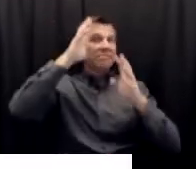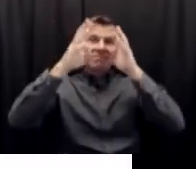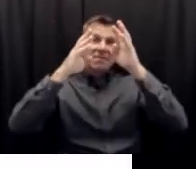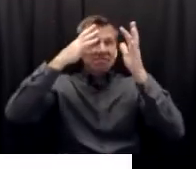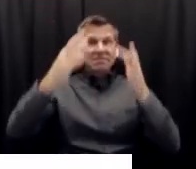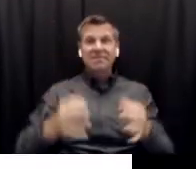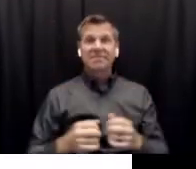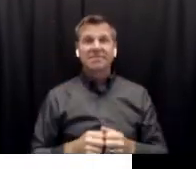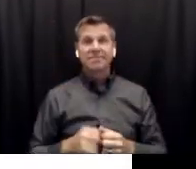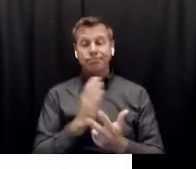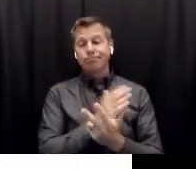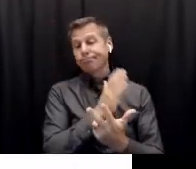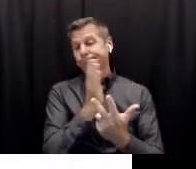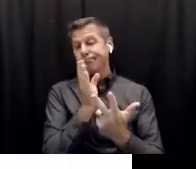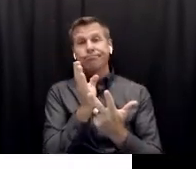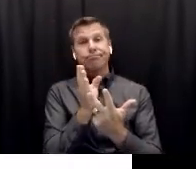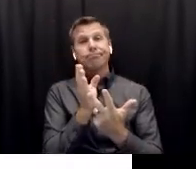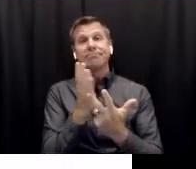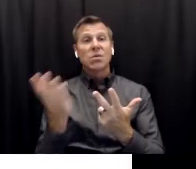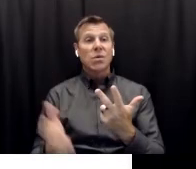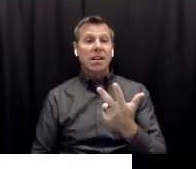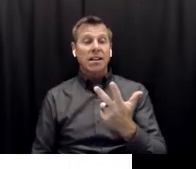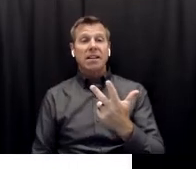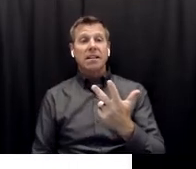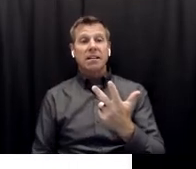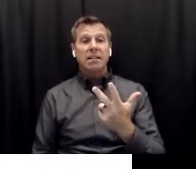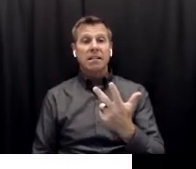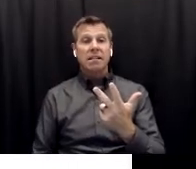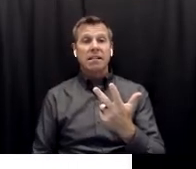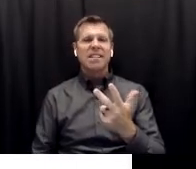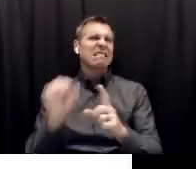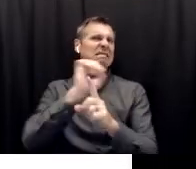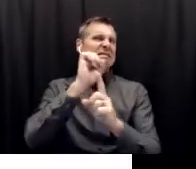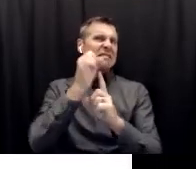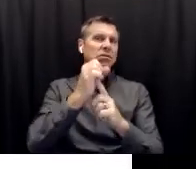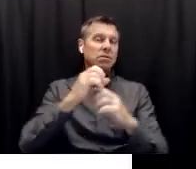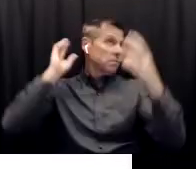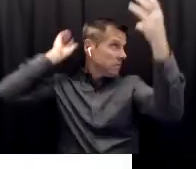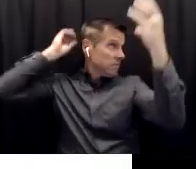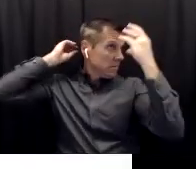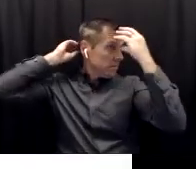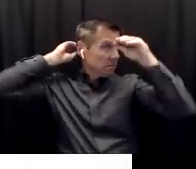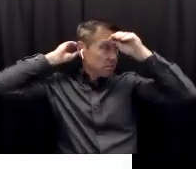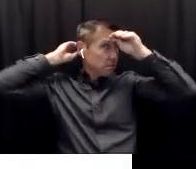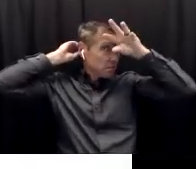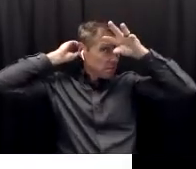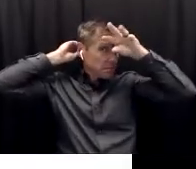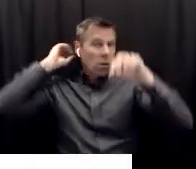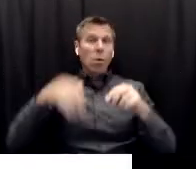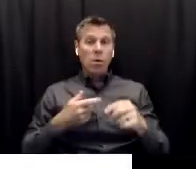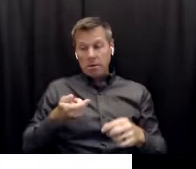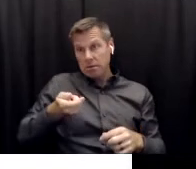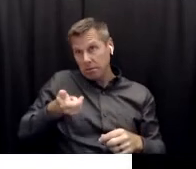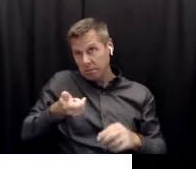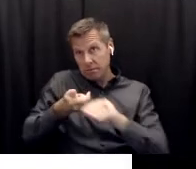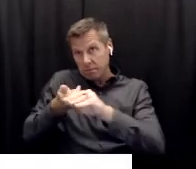Our last set of lights are going to be our situational lights. These are going to be our headlamp, our flashlights, and our headlamps. Now, when we